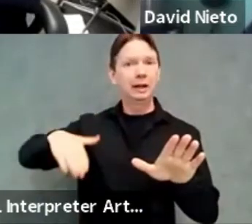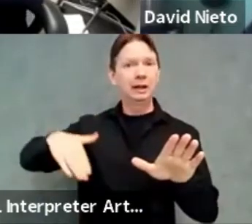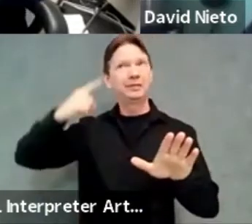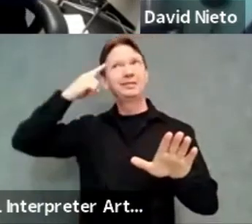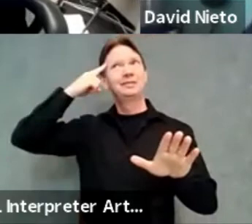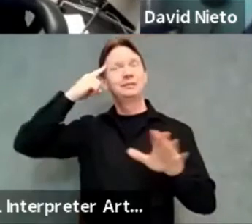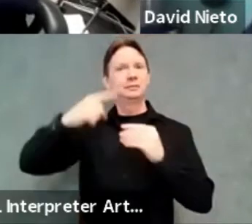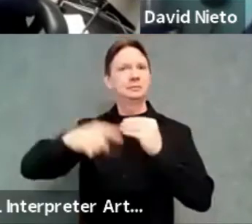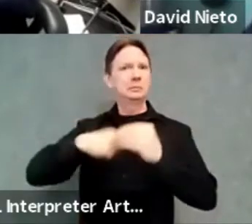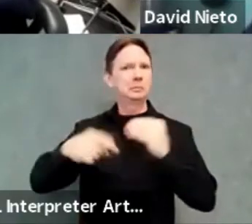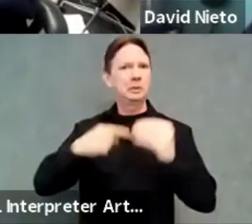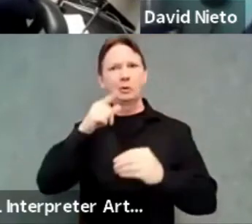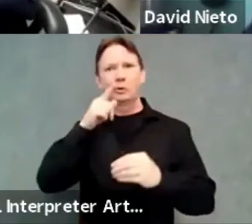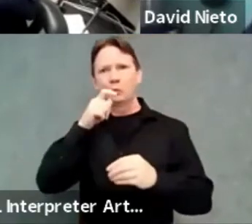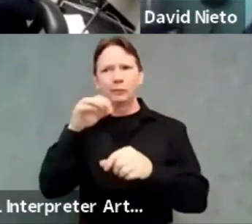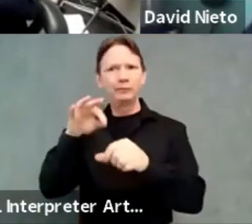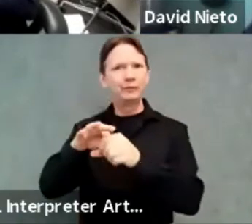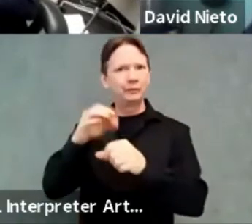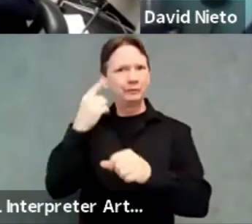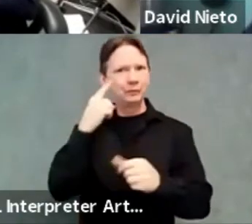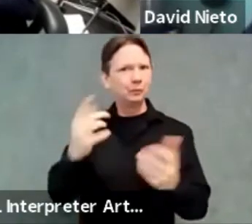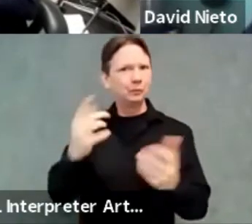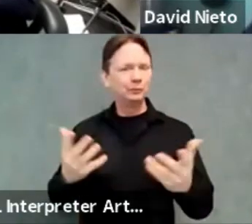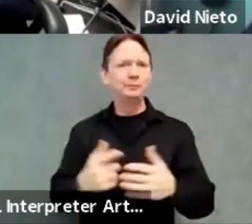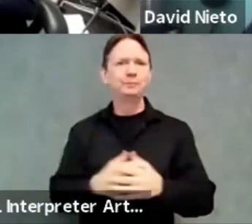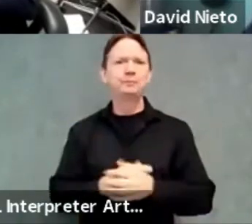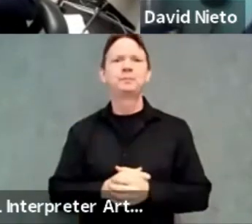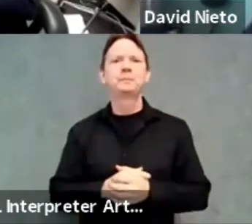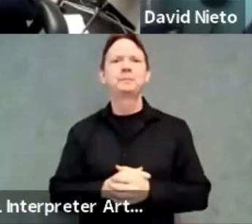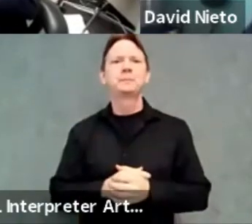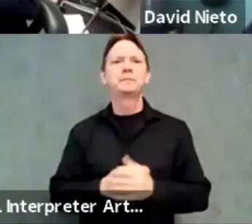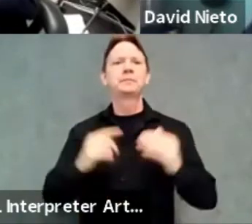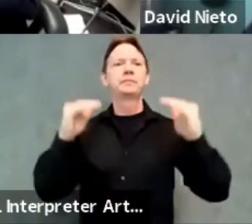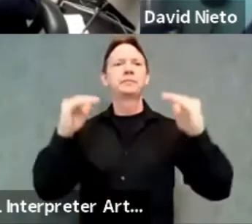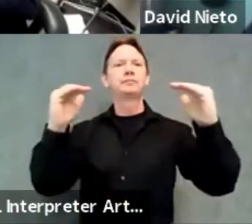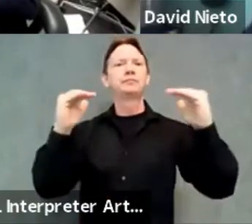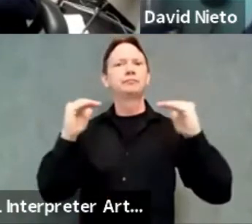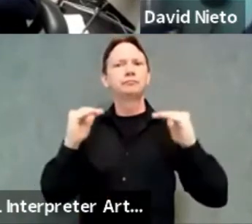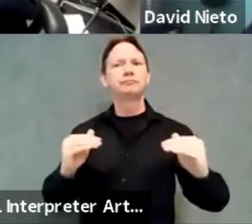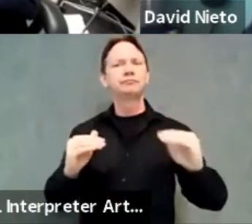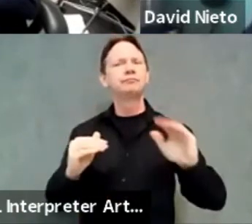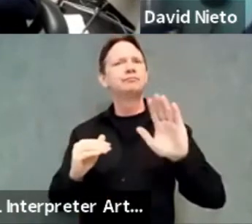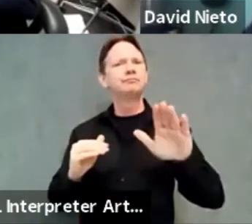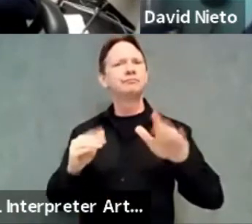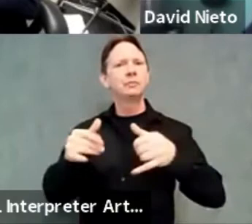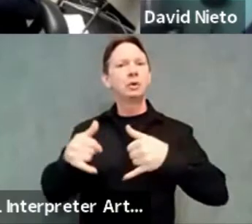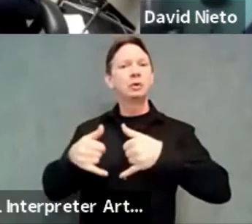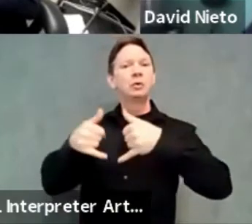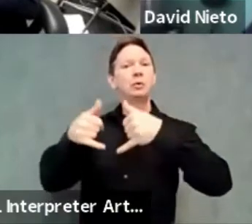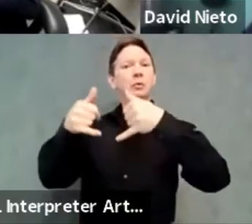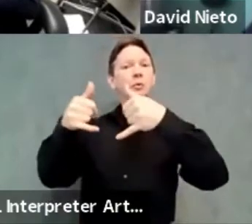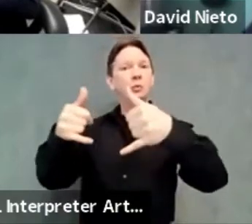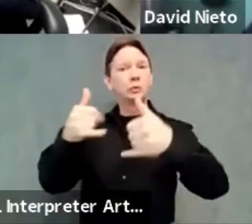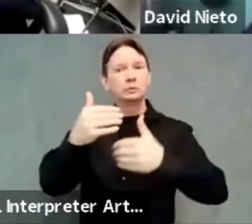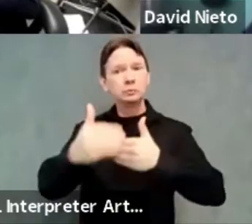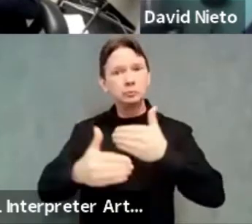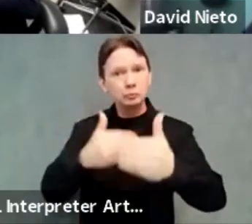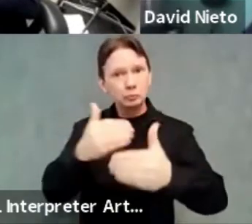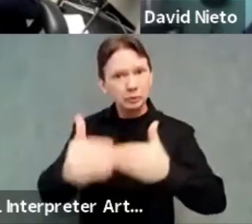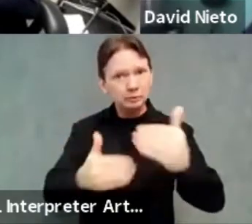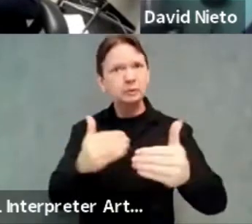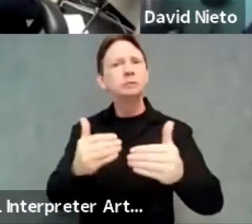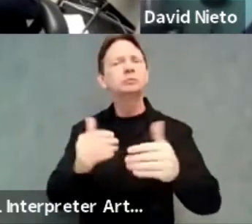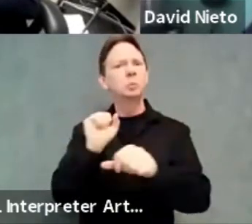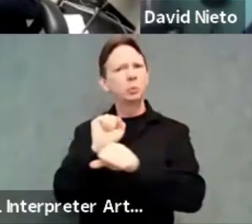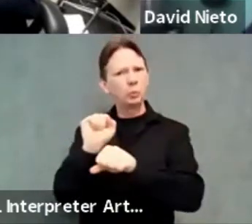gotten. Ensure those managing awards process attend to the timeline. So plaques, certificates are ready for business